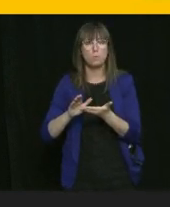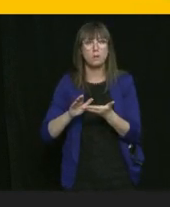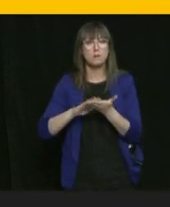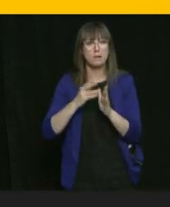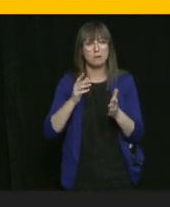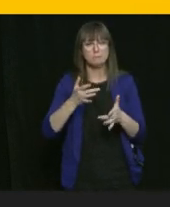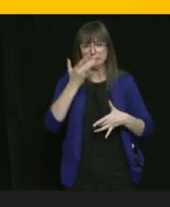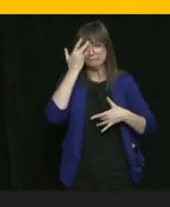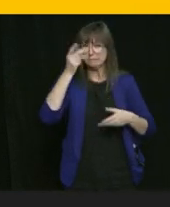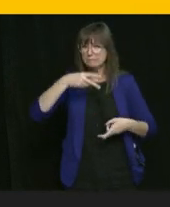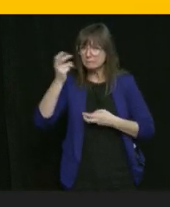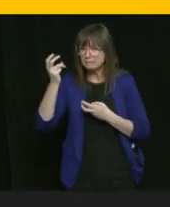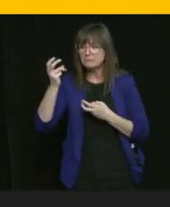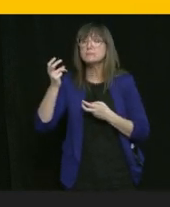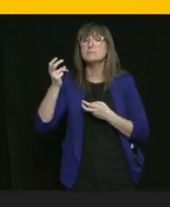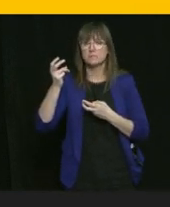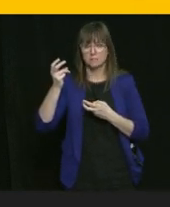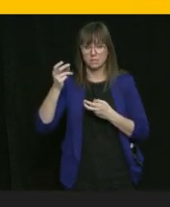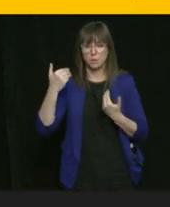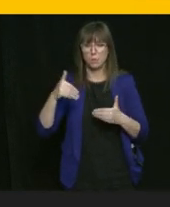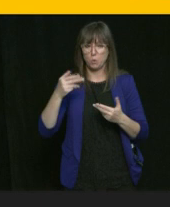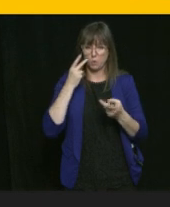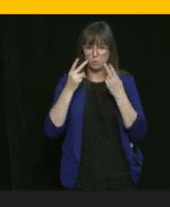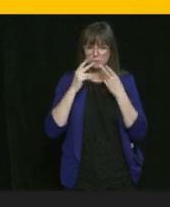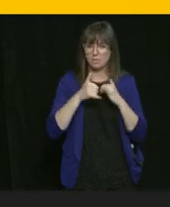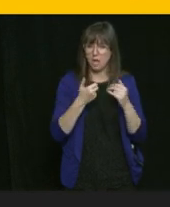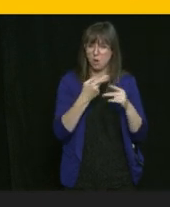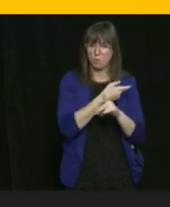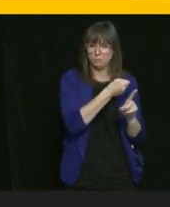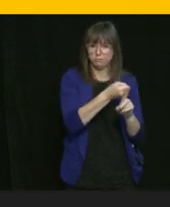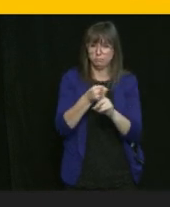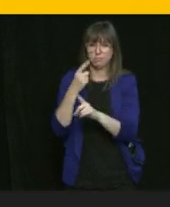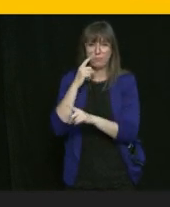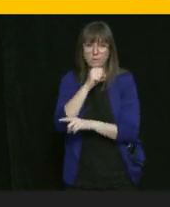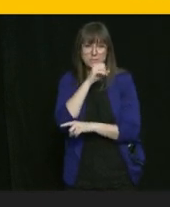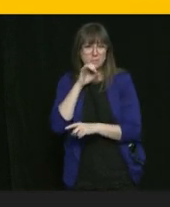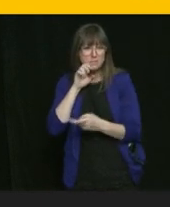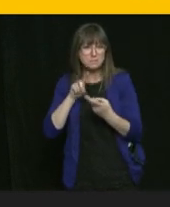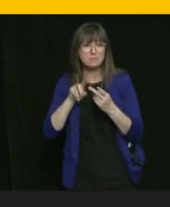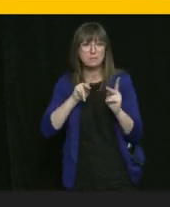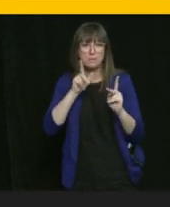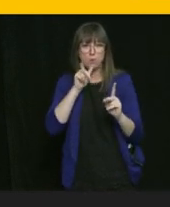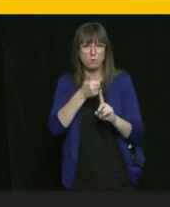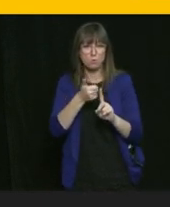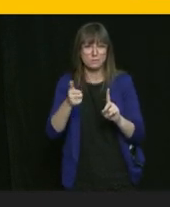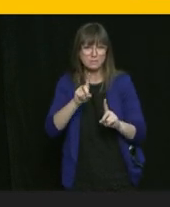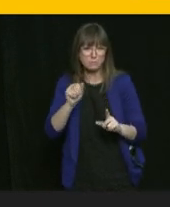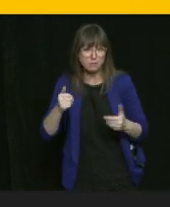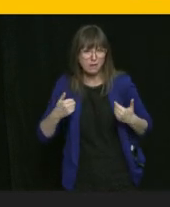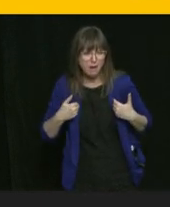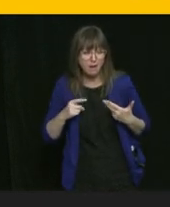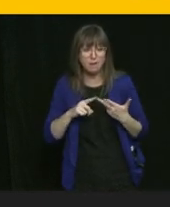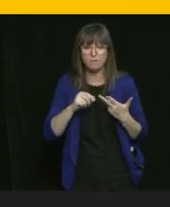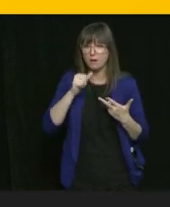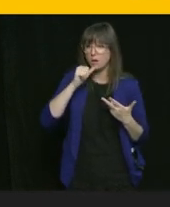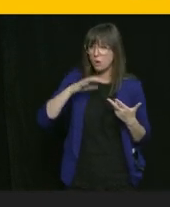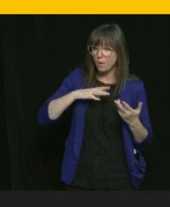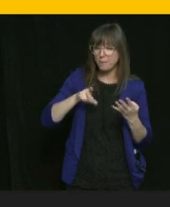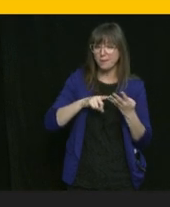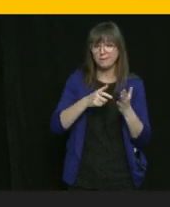and resulted in disproportionate impacts on seniors, people living with disabilities, women, essential workers,